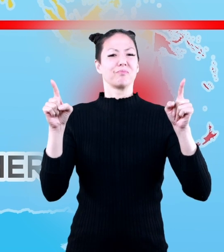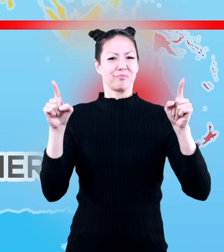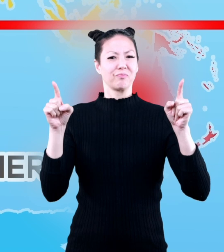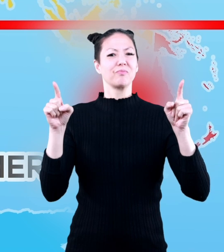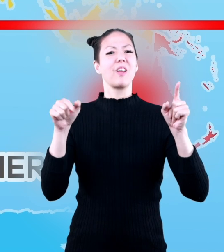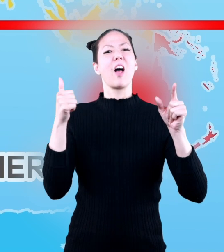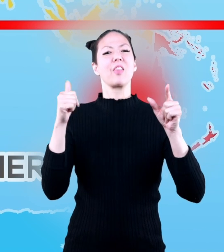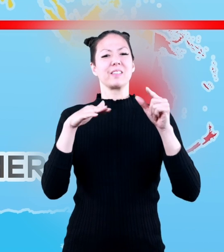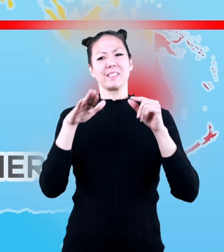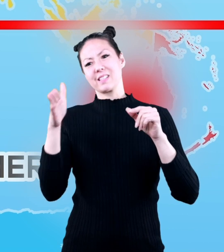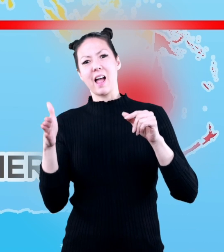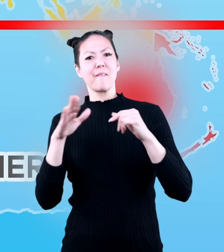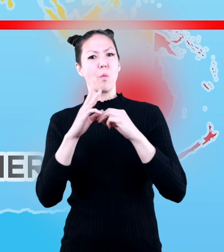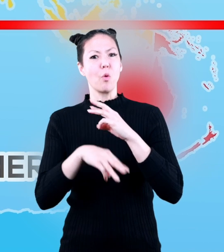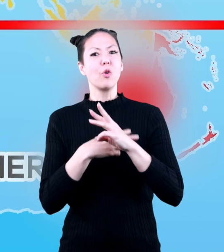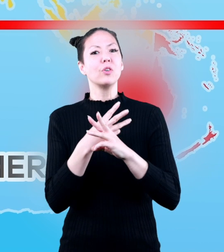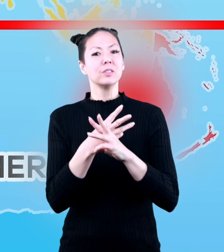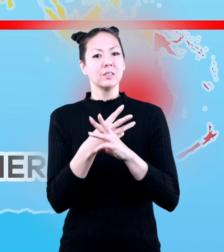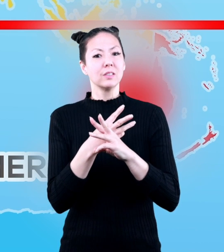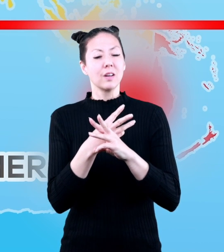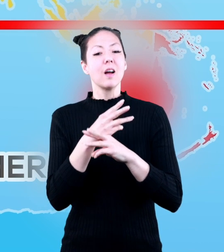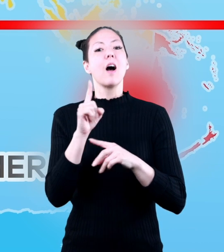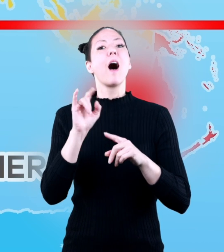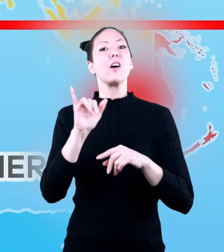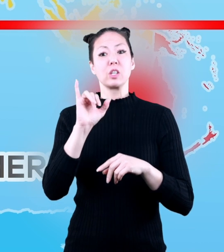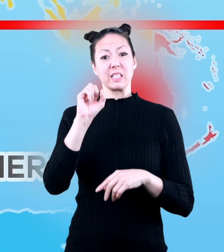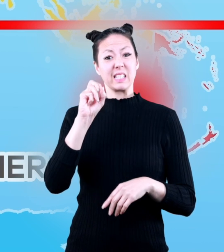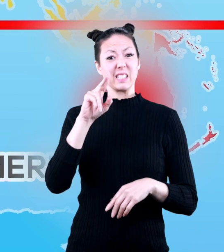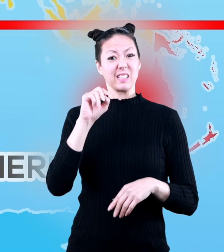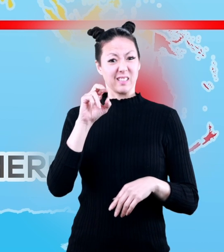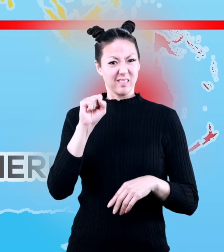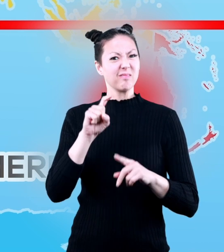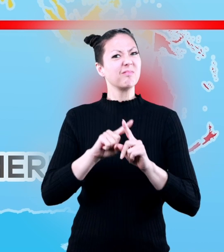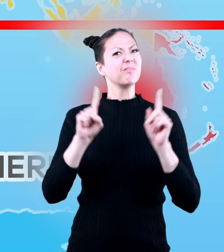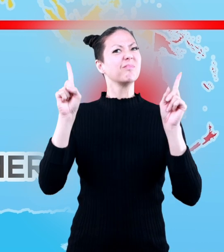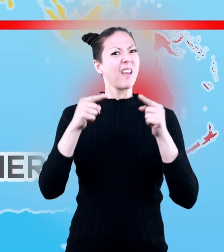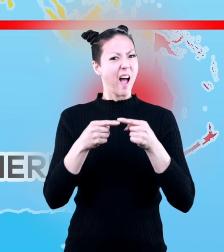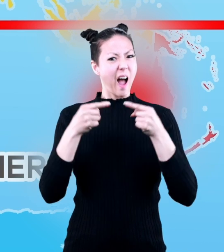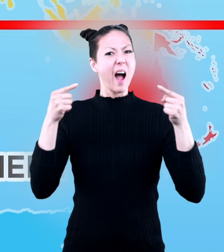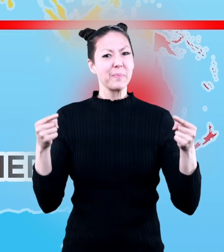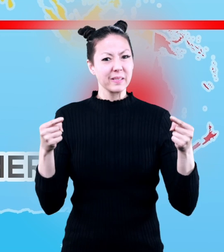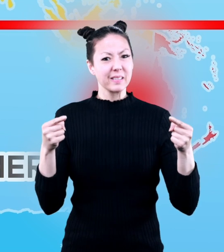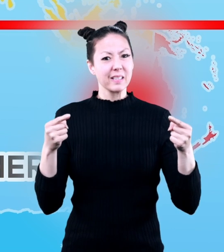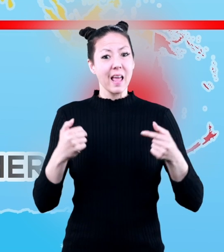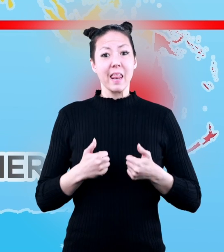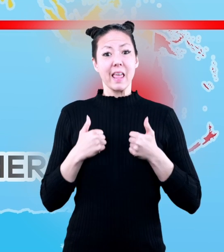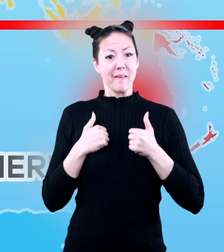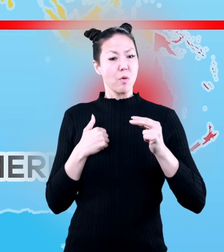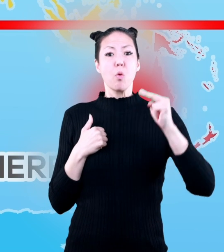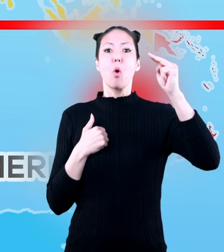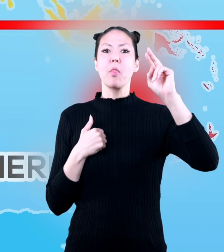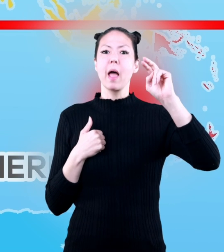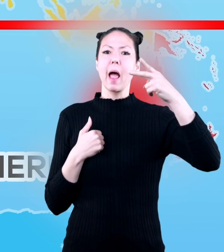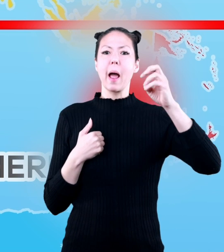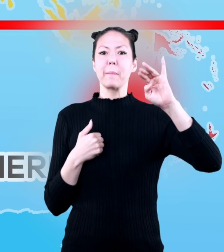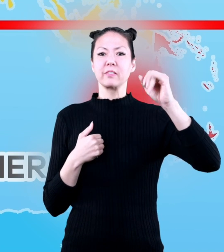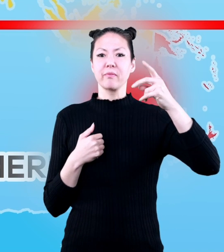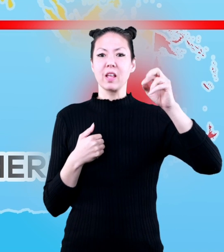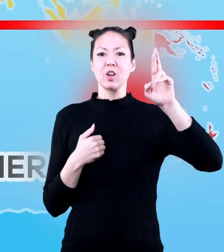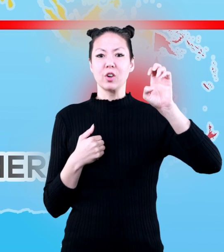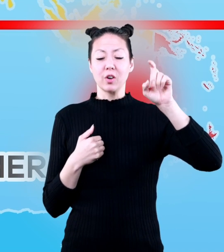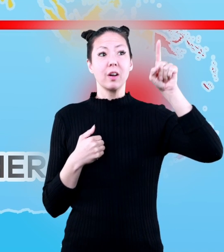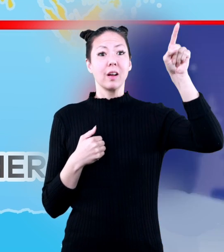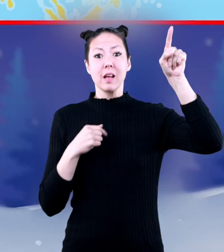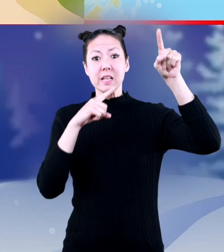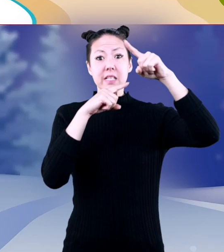on the other side of the world. Plus, its seasons are the opposite of those living in the northern hemisphere,